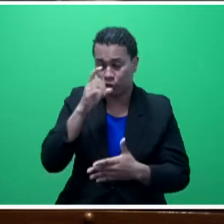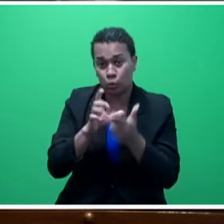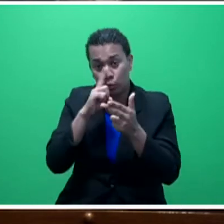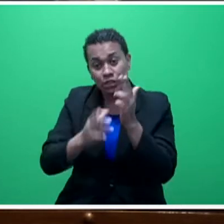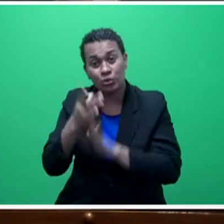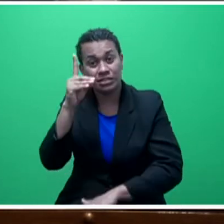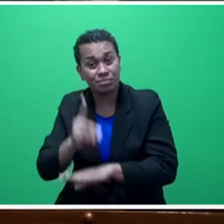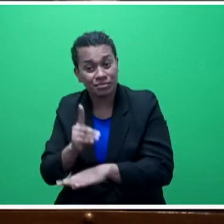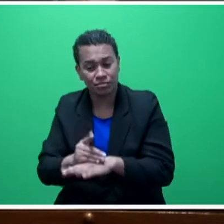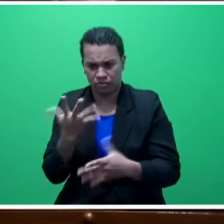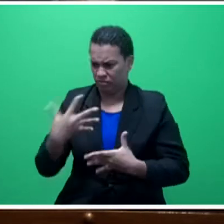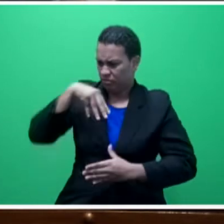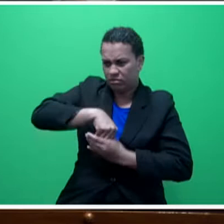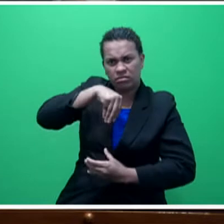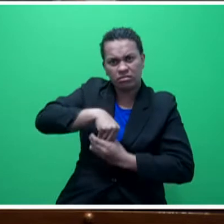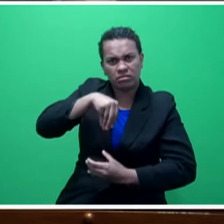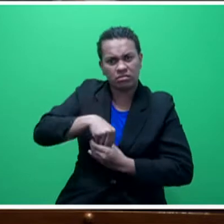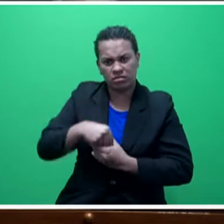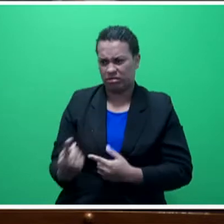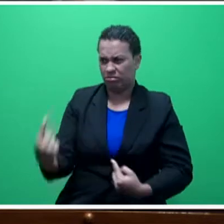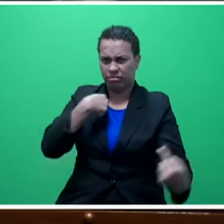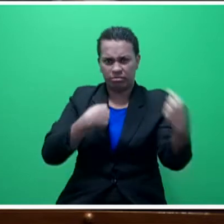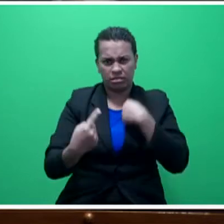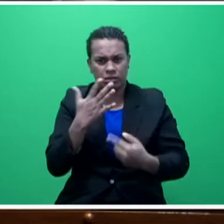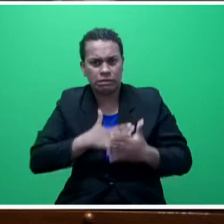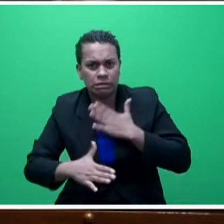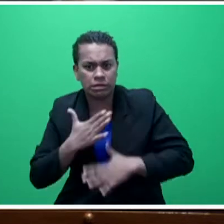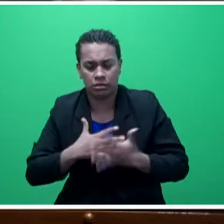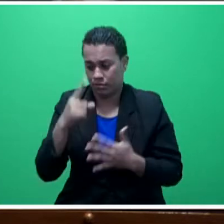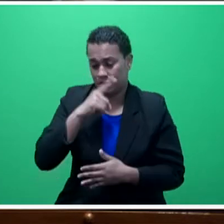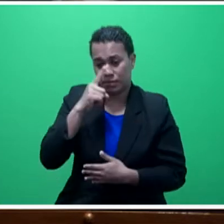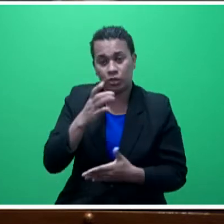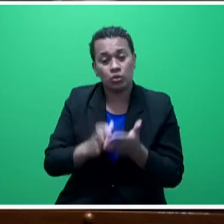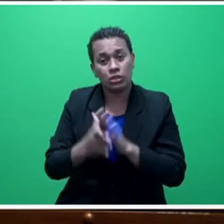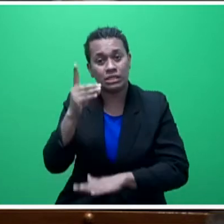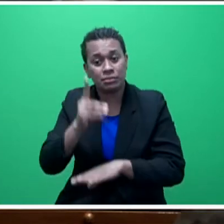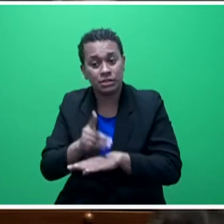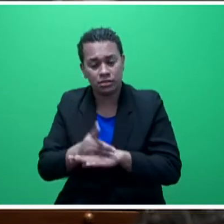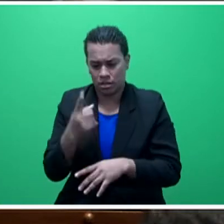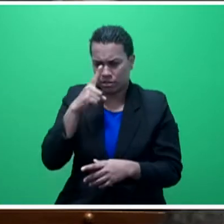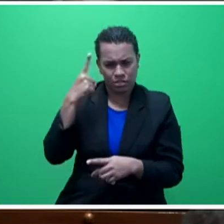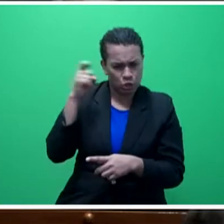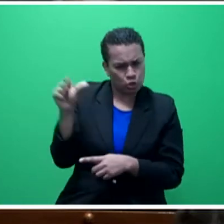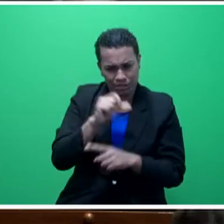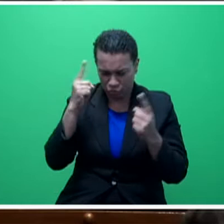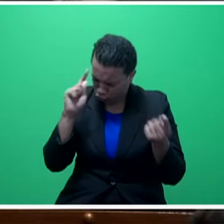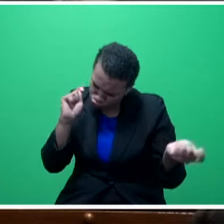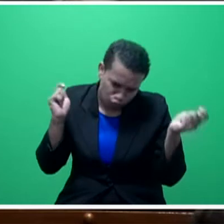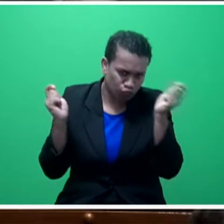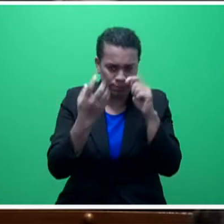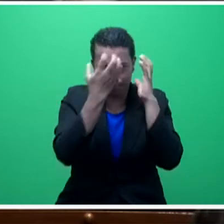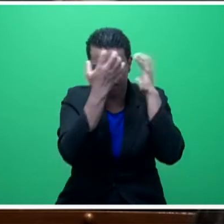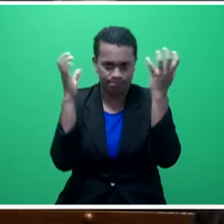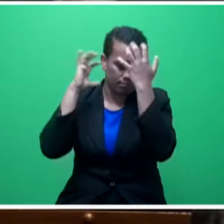is around persons living with disability. This mentality needs to go, Mr. Speaker, sir. The Fiji